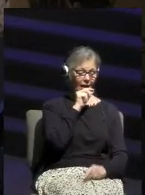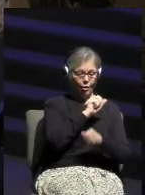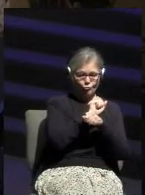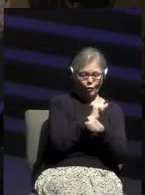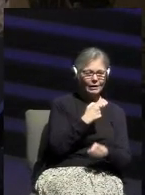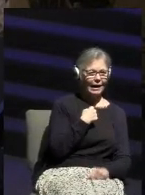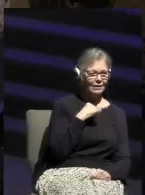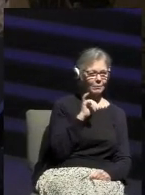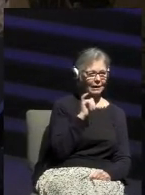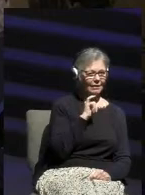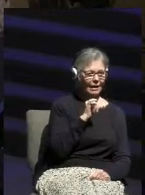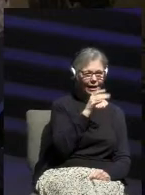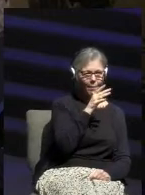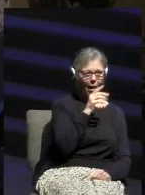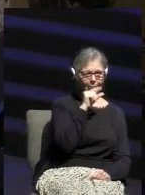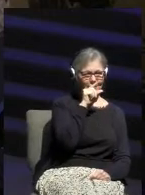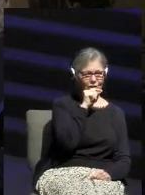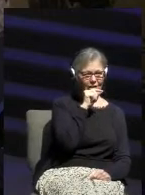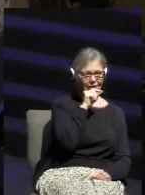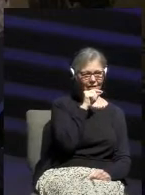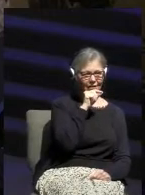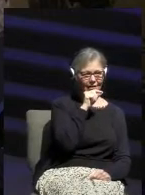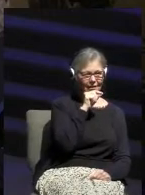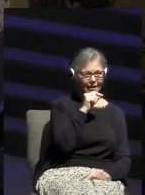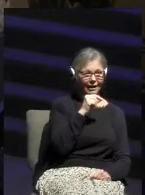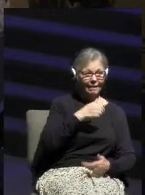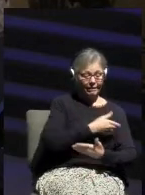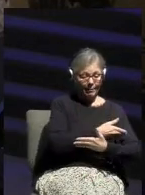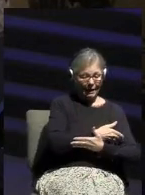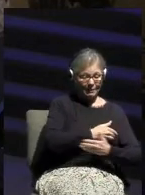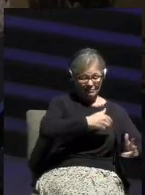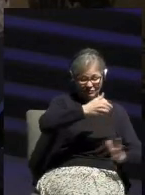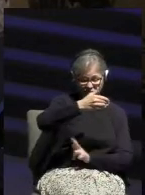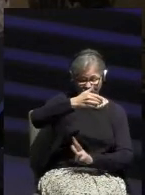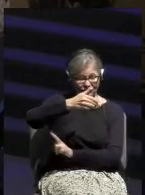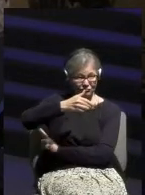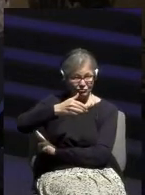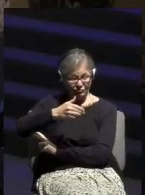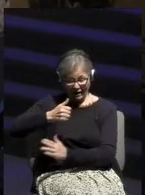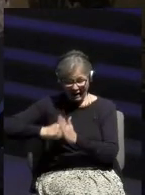protection when we read that. And that's what we're trying to get.